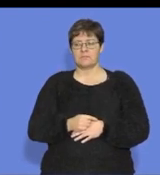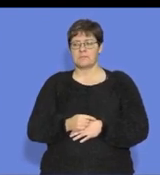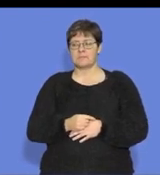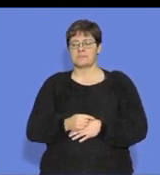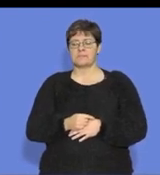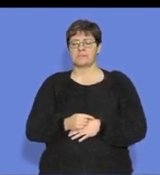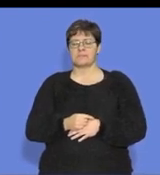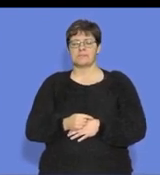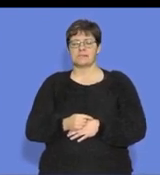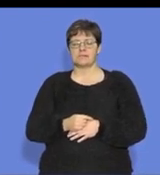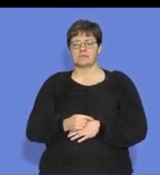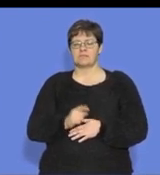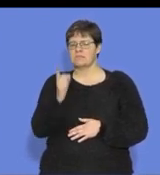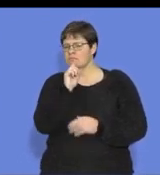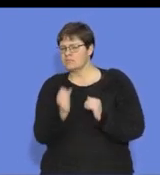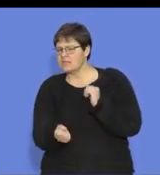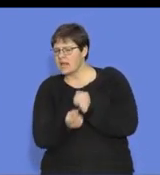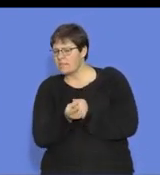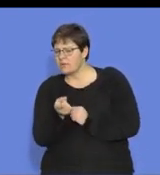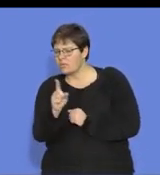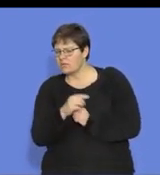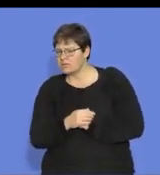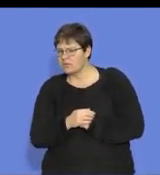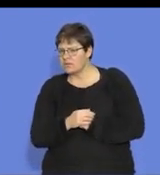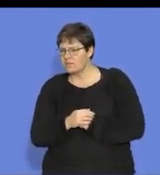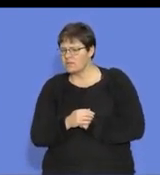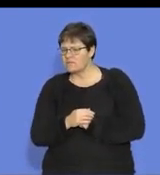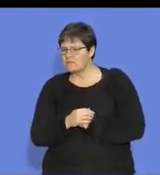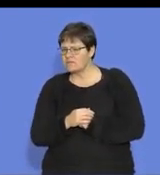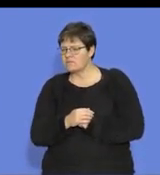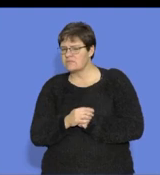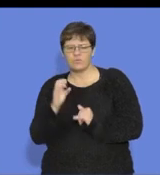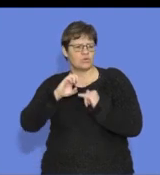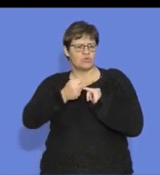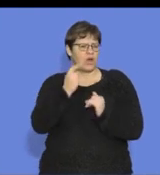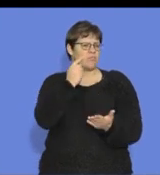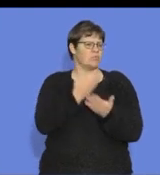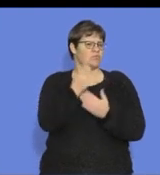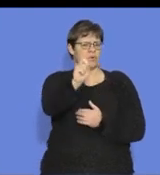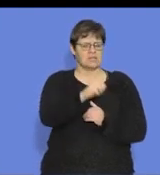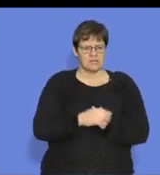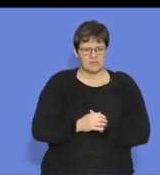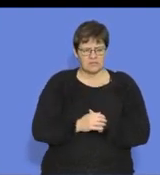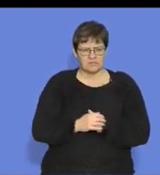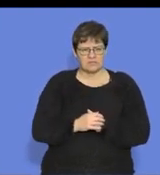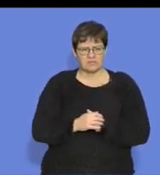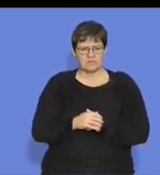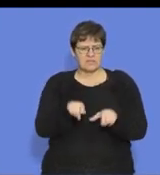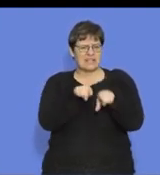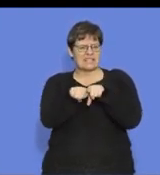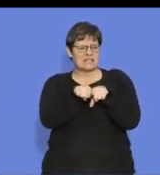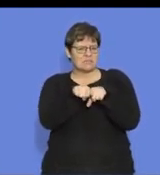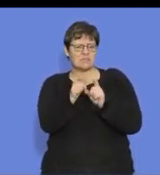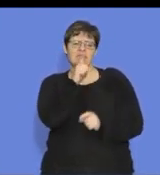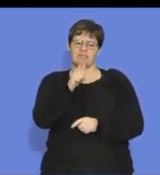what is actually happening here? What are we actually trying to prove? What is this experiment telling